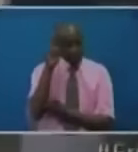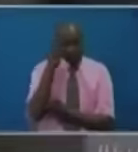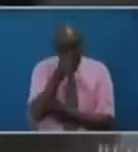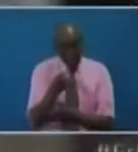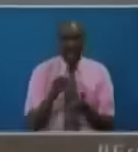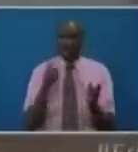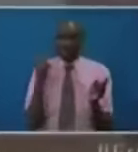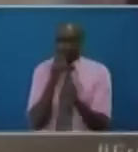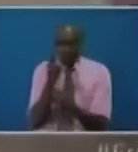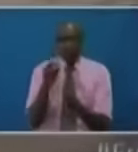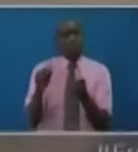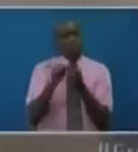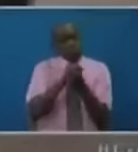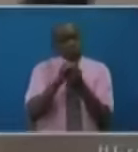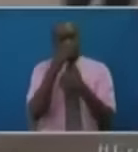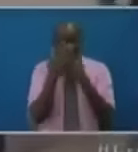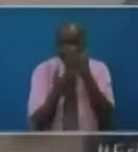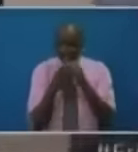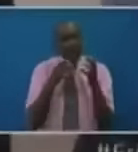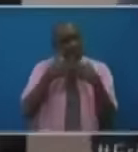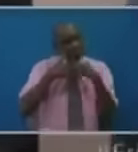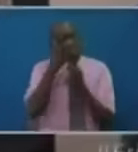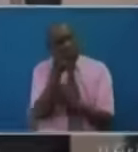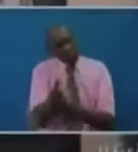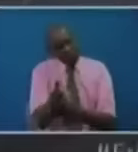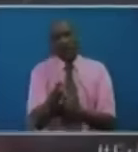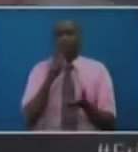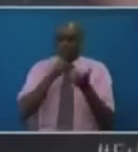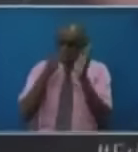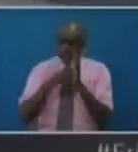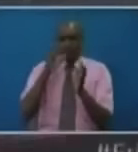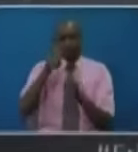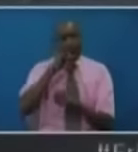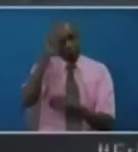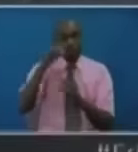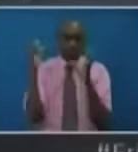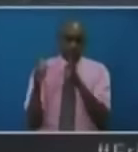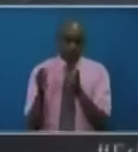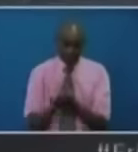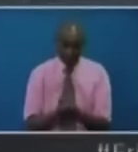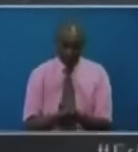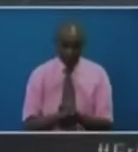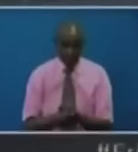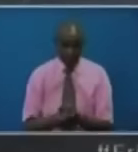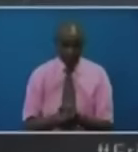dialysis machine as part of the 400 million Jubilee project.